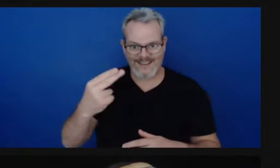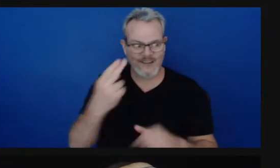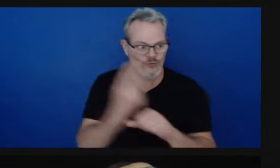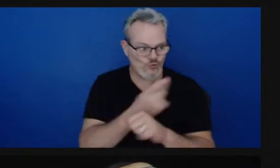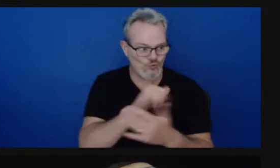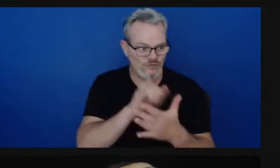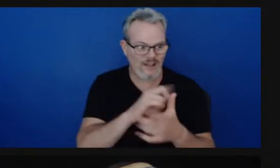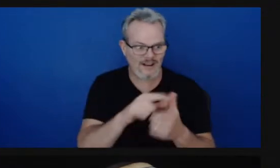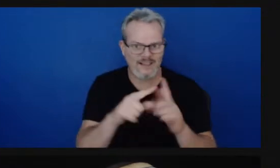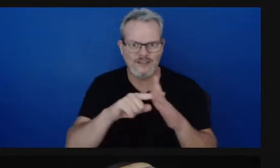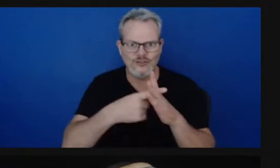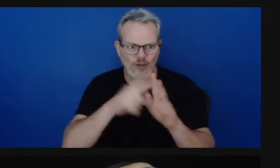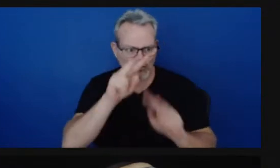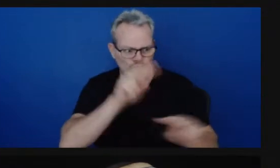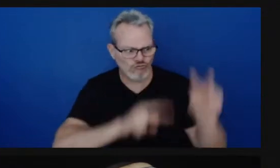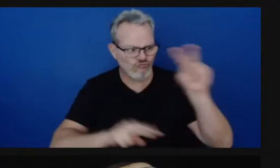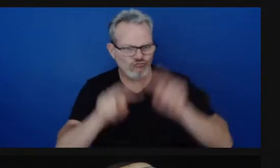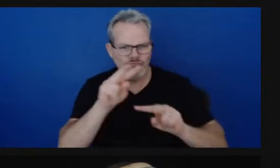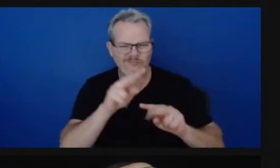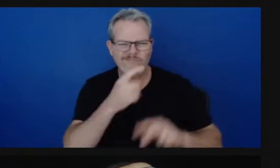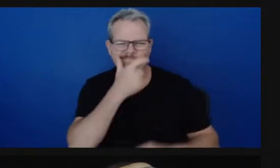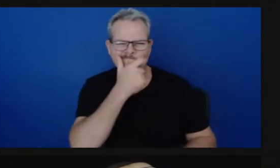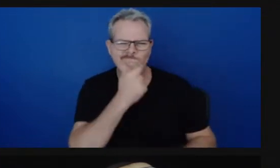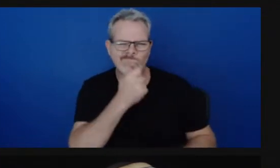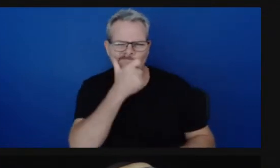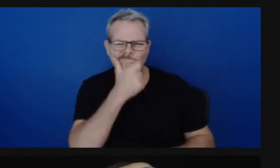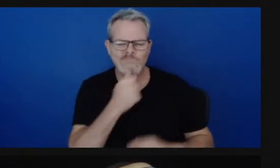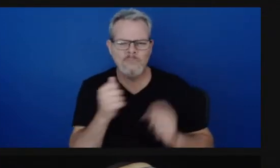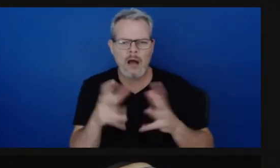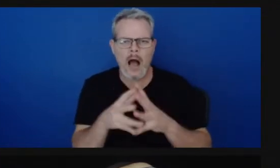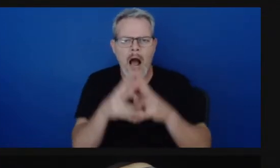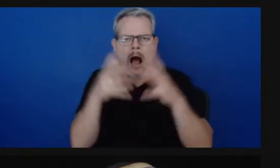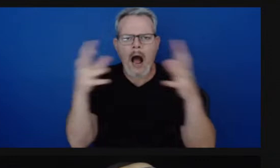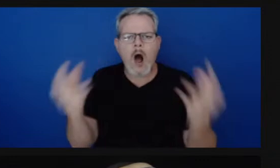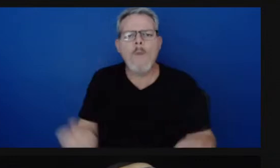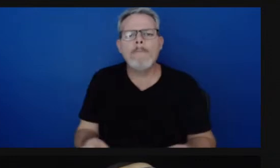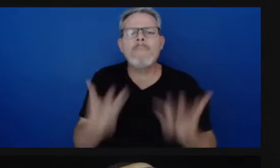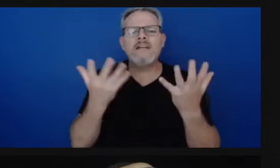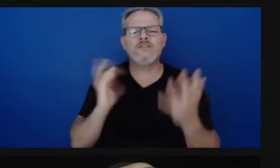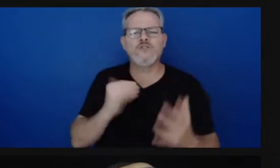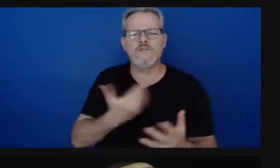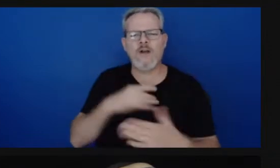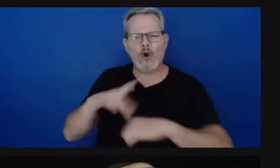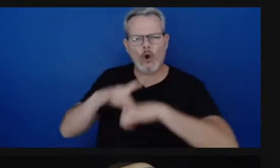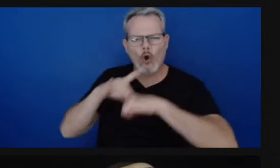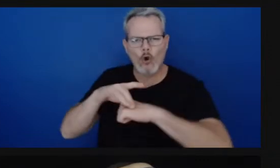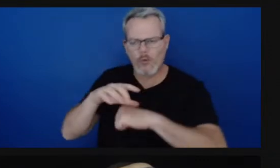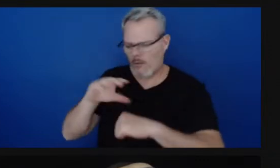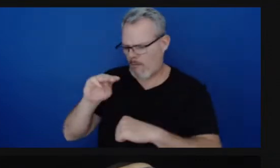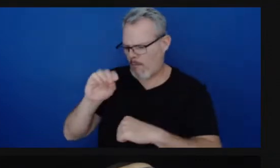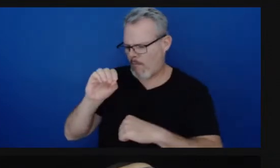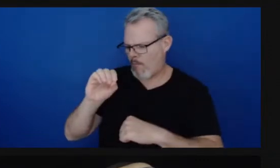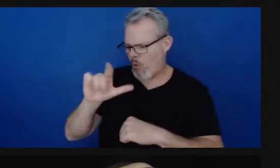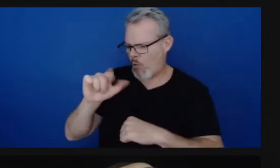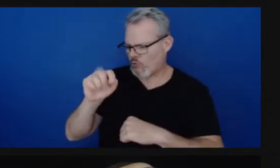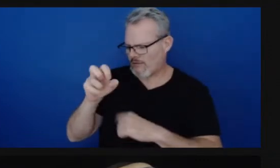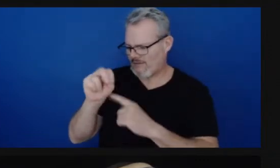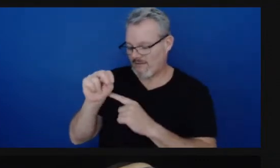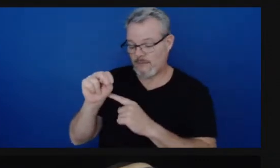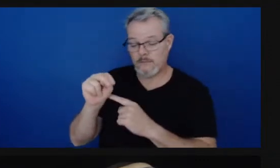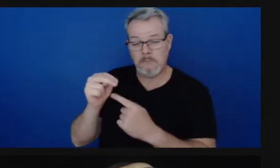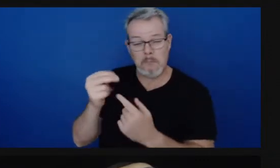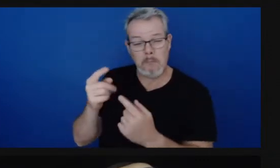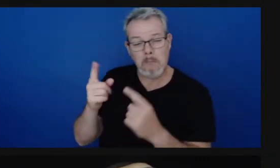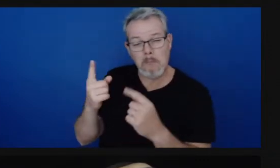at, okay, well, how much of the Earth is actually getting molten? Is it possible that it's only a